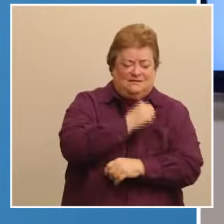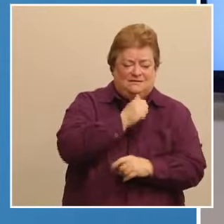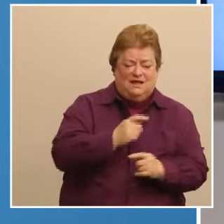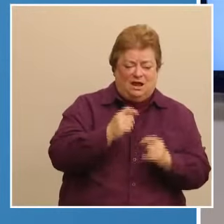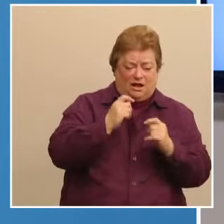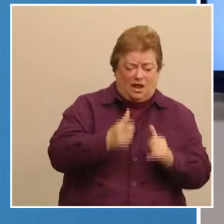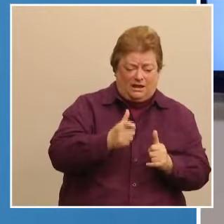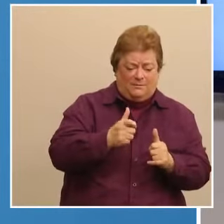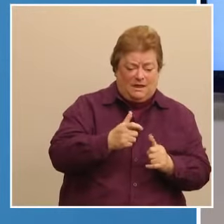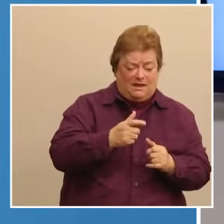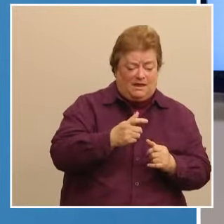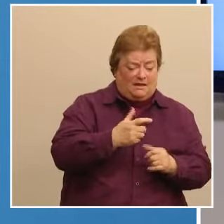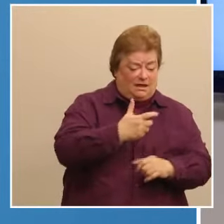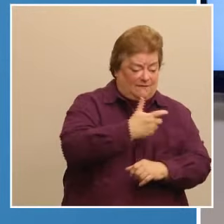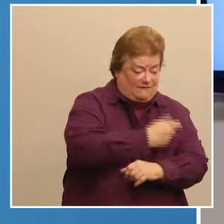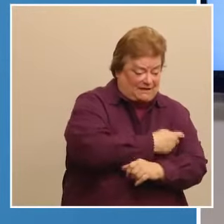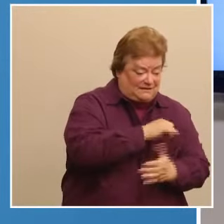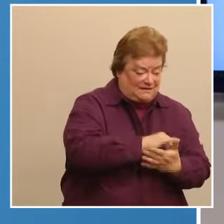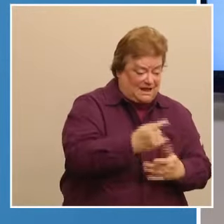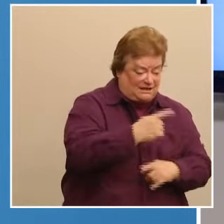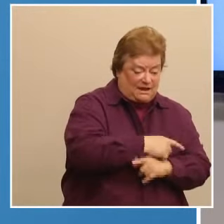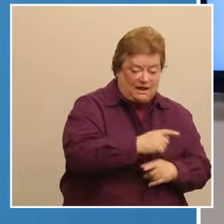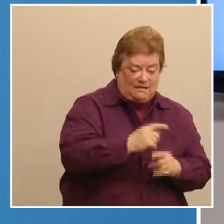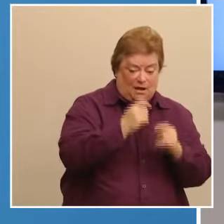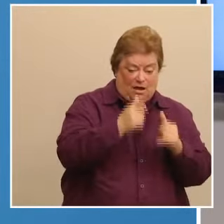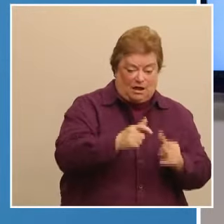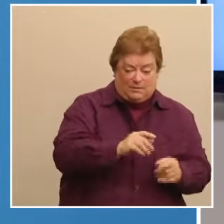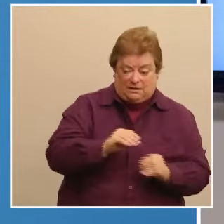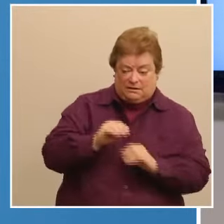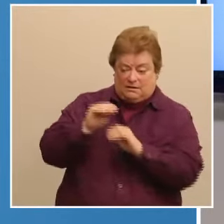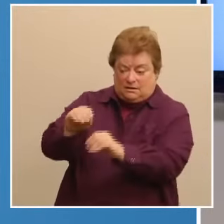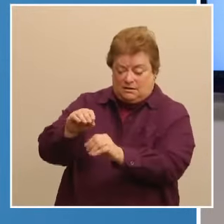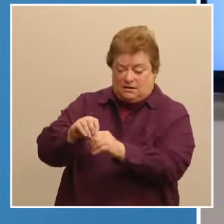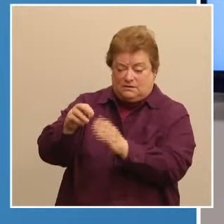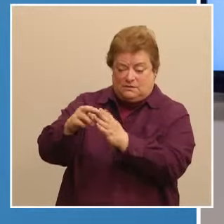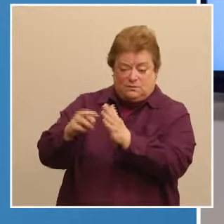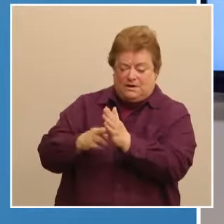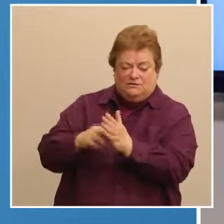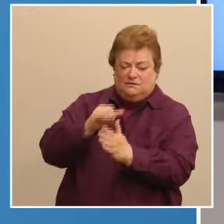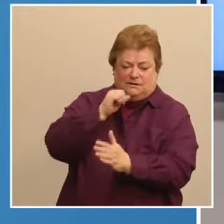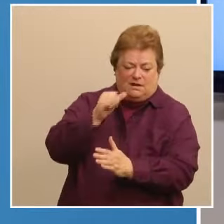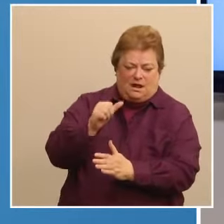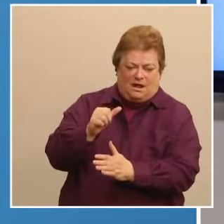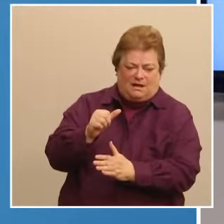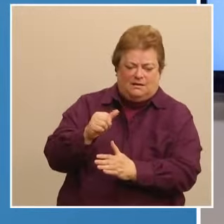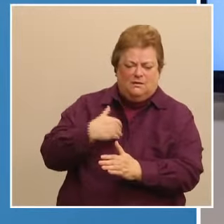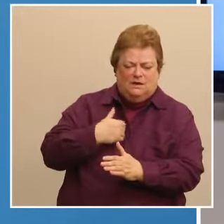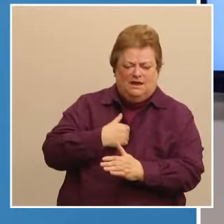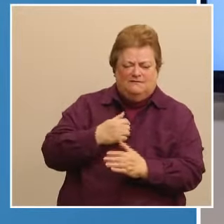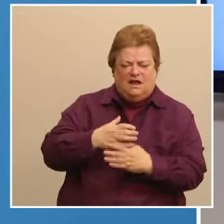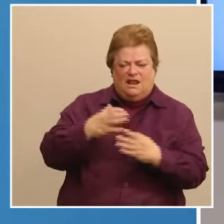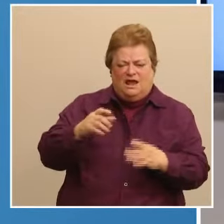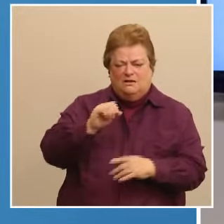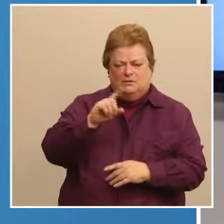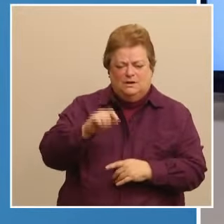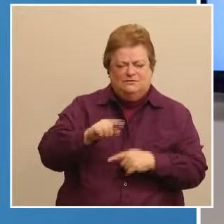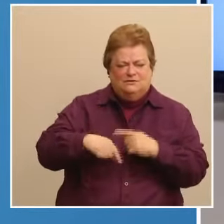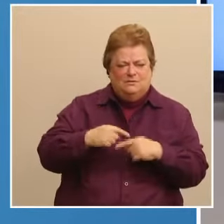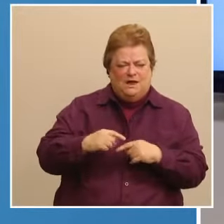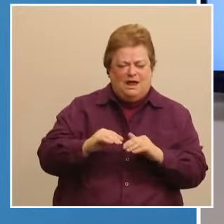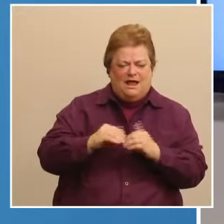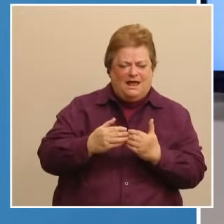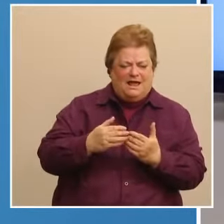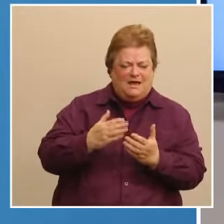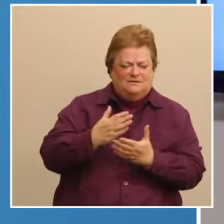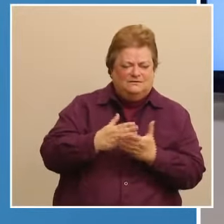the same day they're given, but they are entered into the registry. We have a lot of questions about how that,